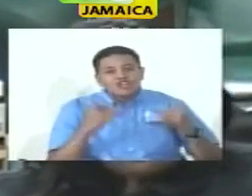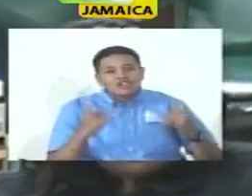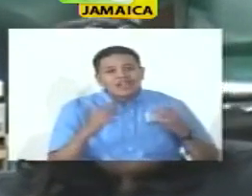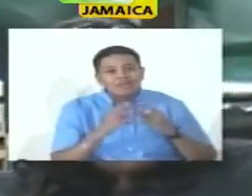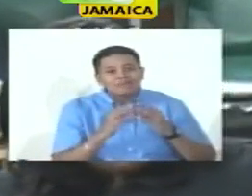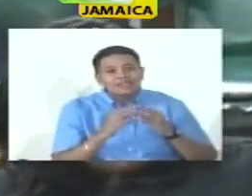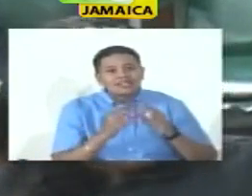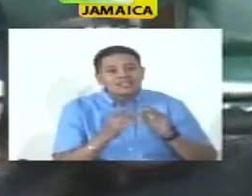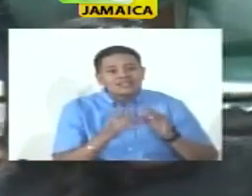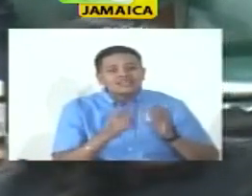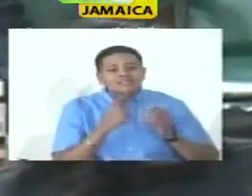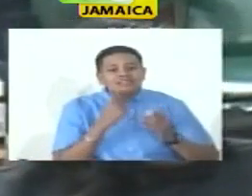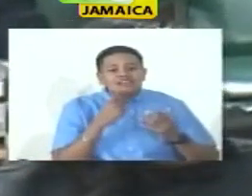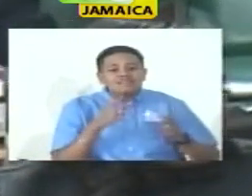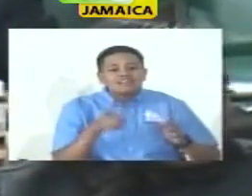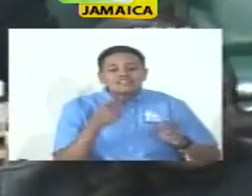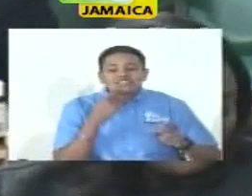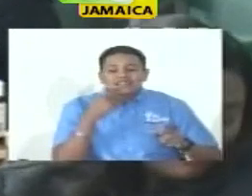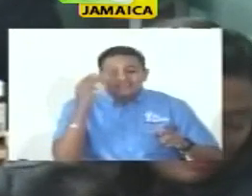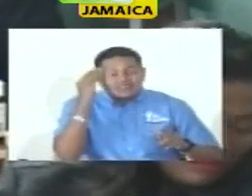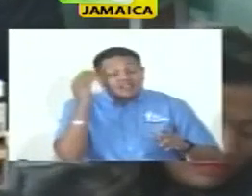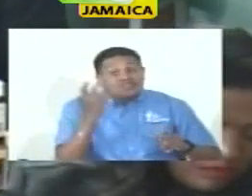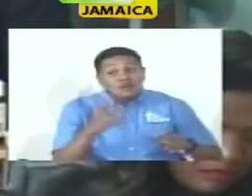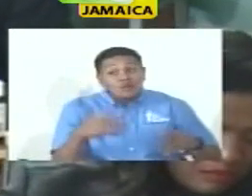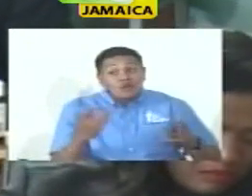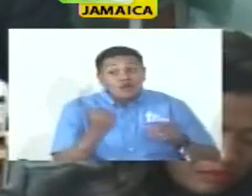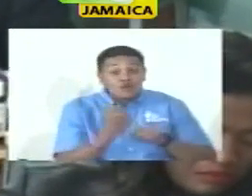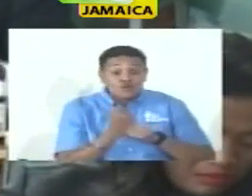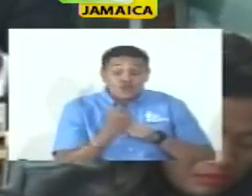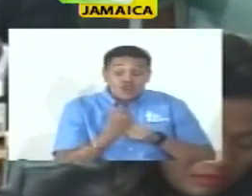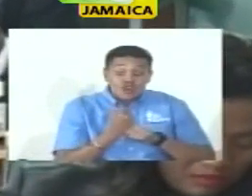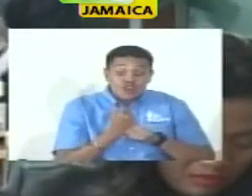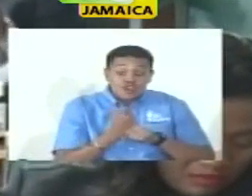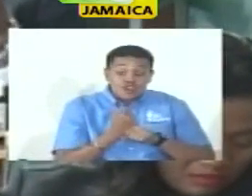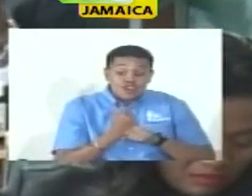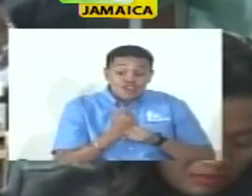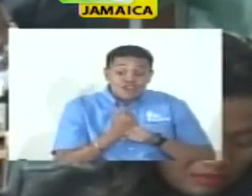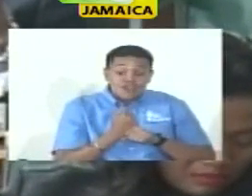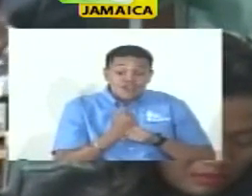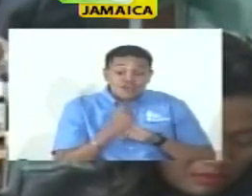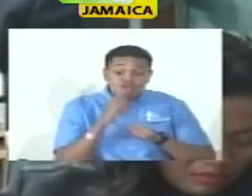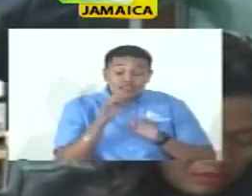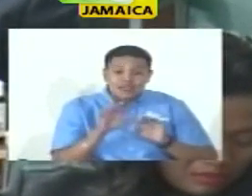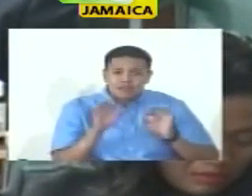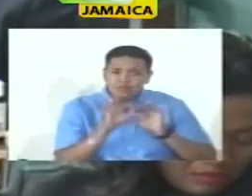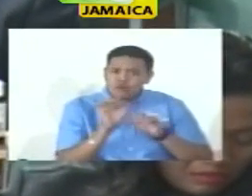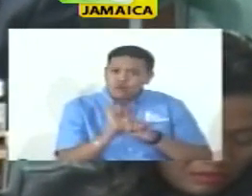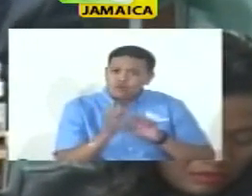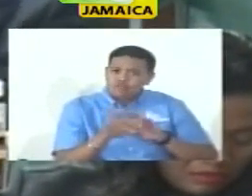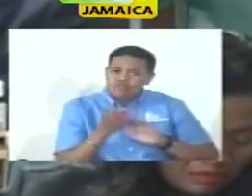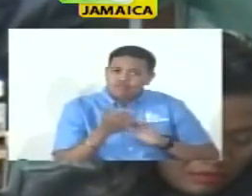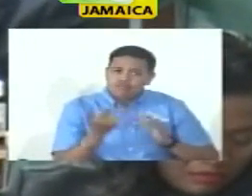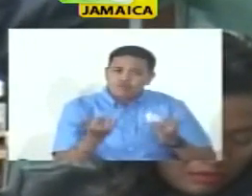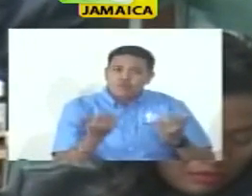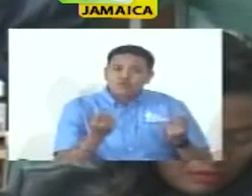sitting, where she had indicated that the work, it was important work that lay ahead of us, I would ask that